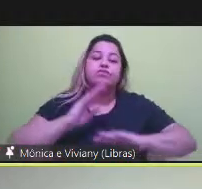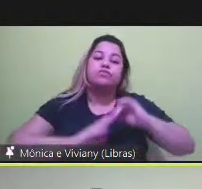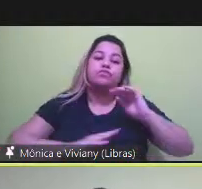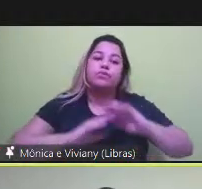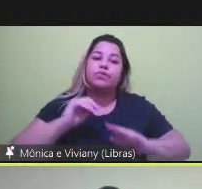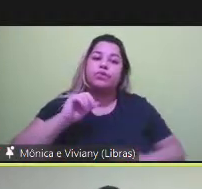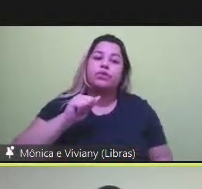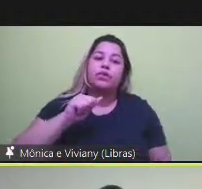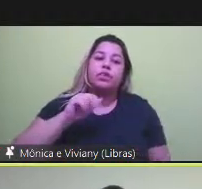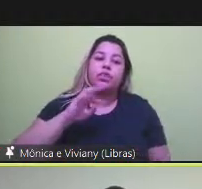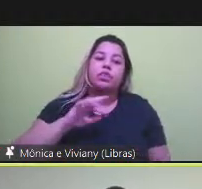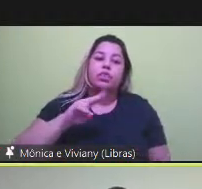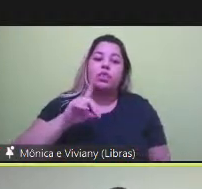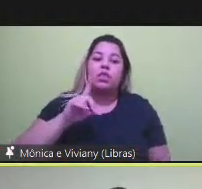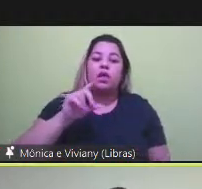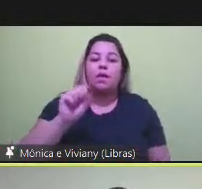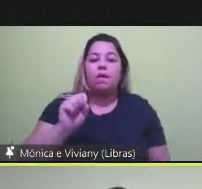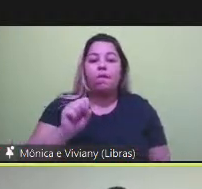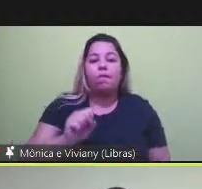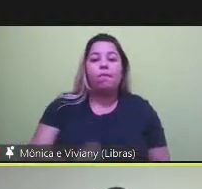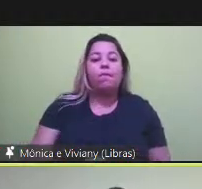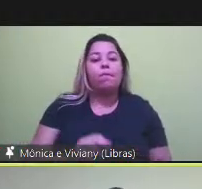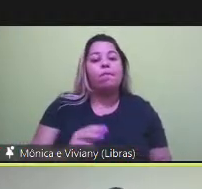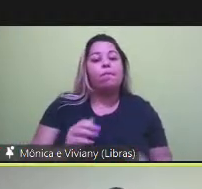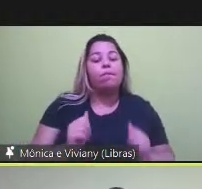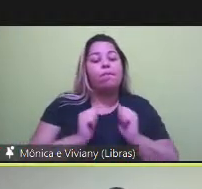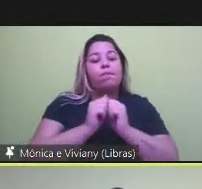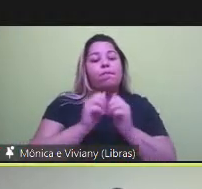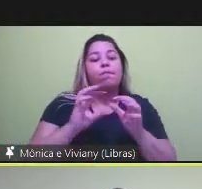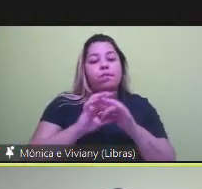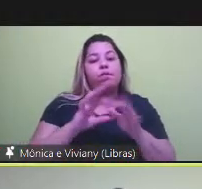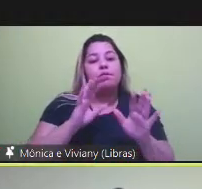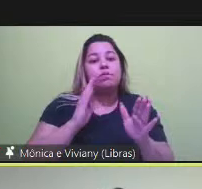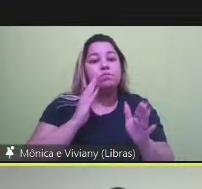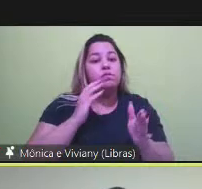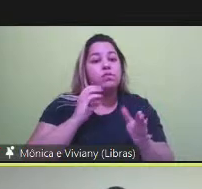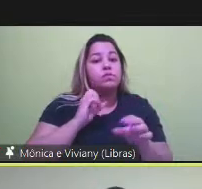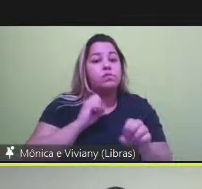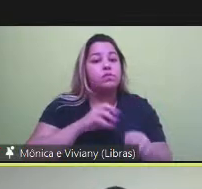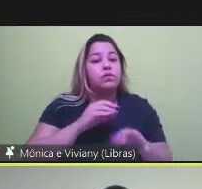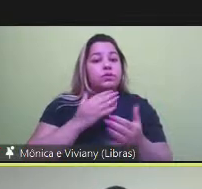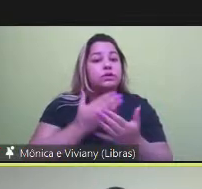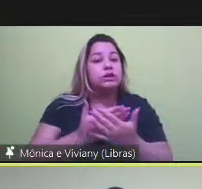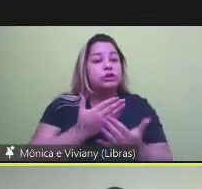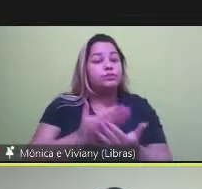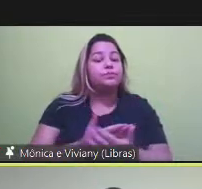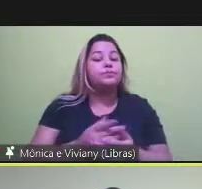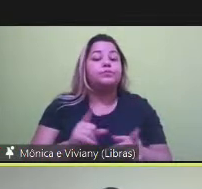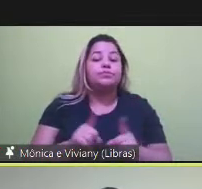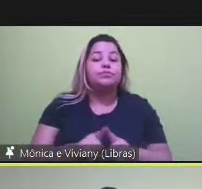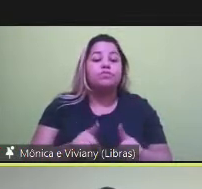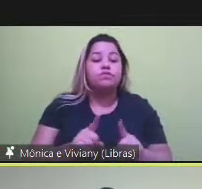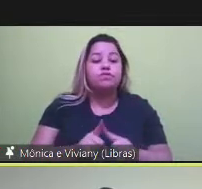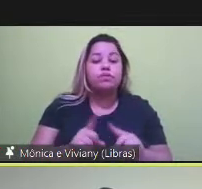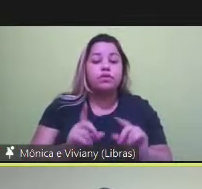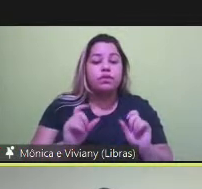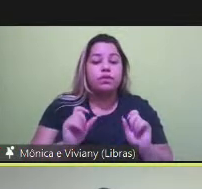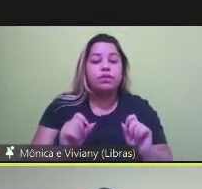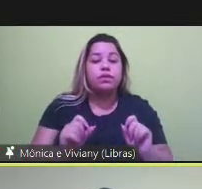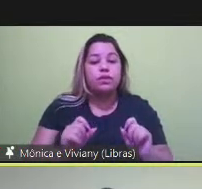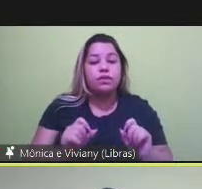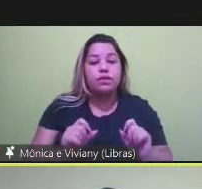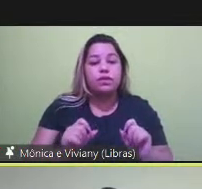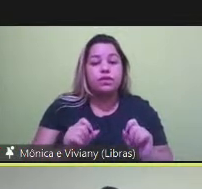the teams of primary attention alongside education. So they put this in practice